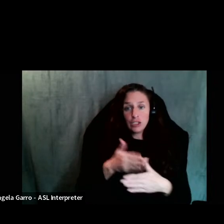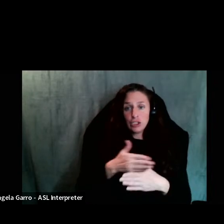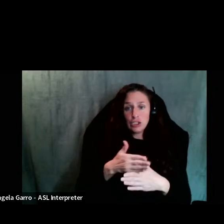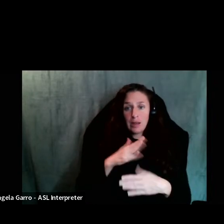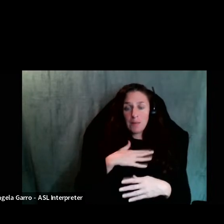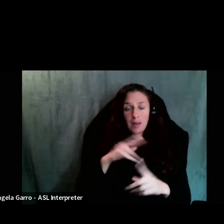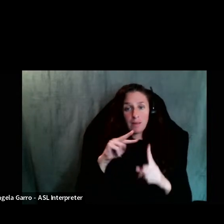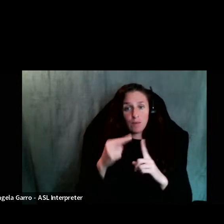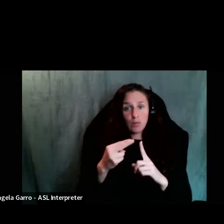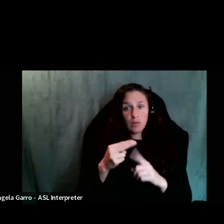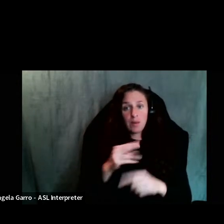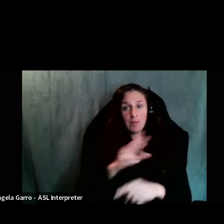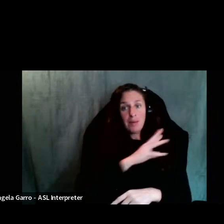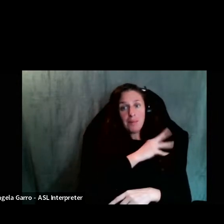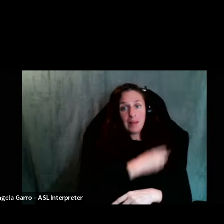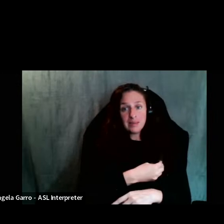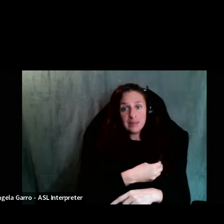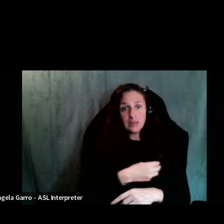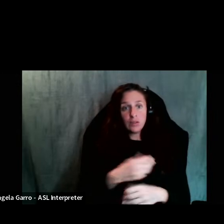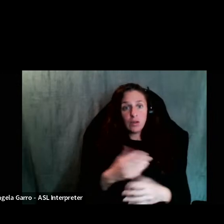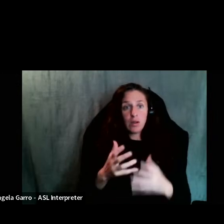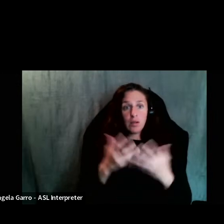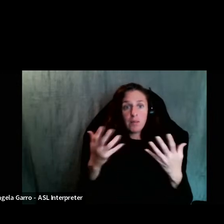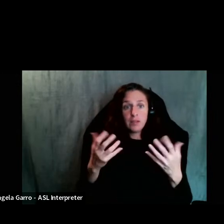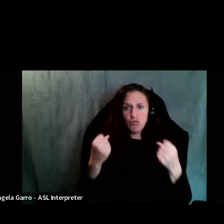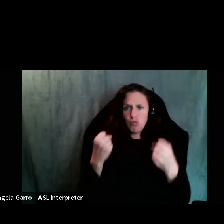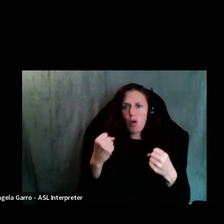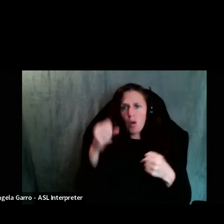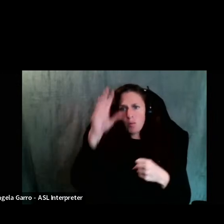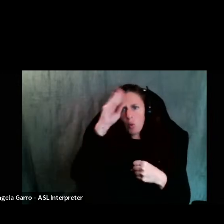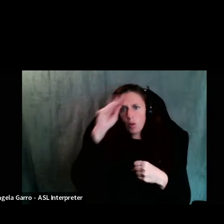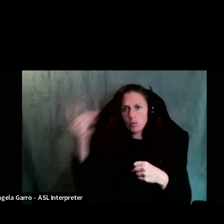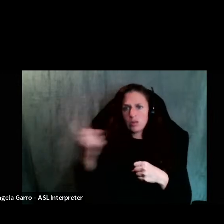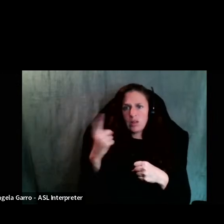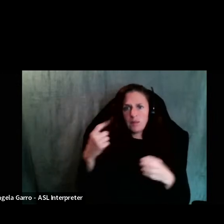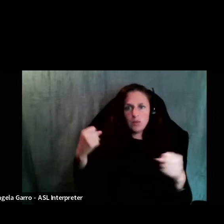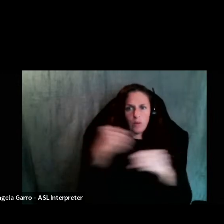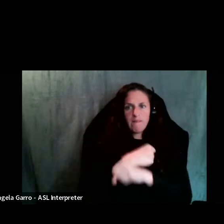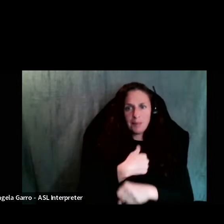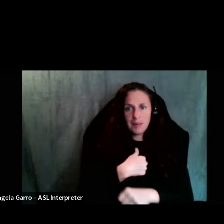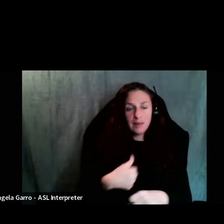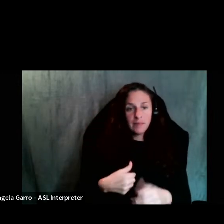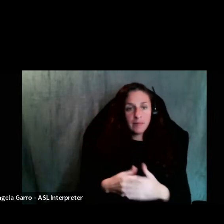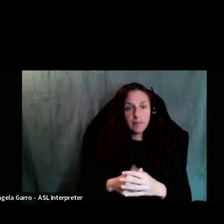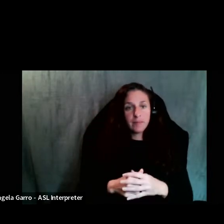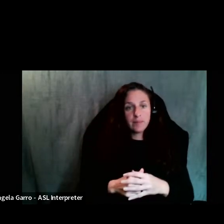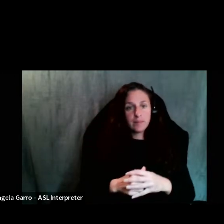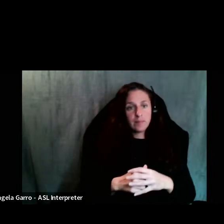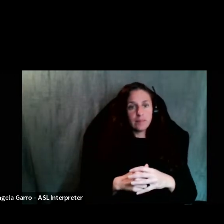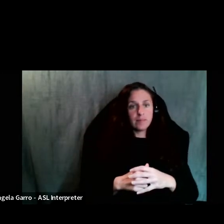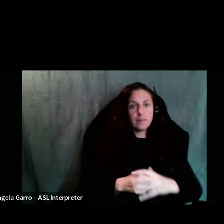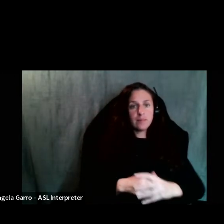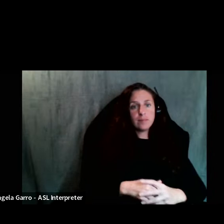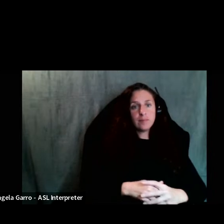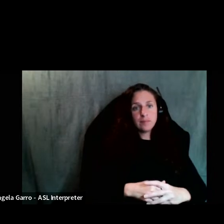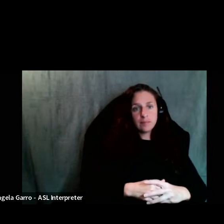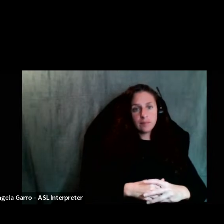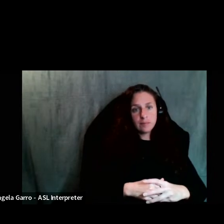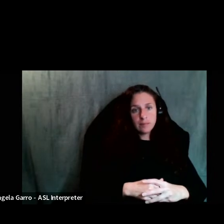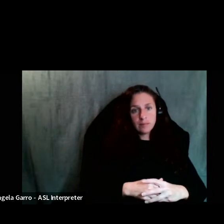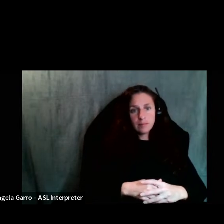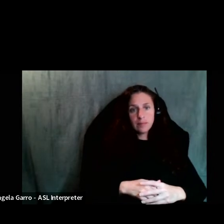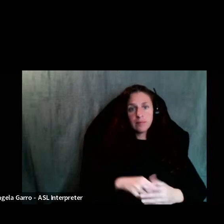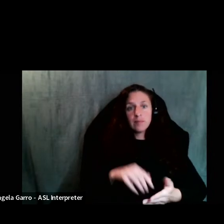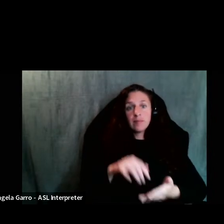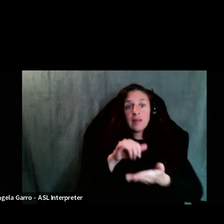Palestine, a bunch of strong boys will come and fight me. And this is how